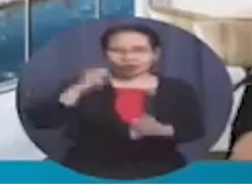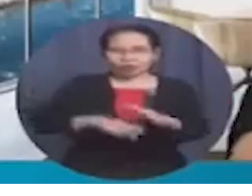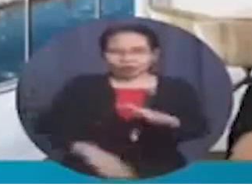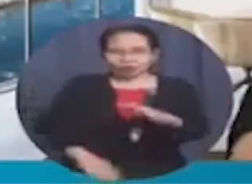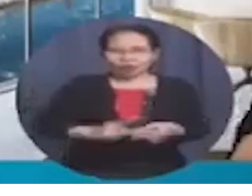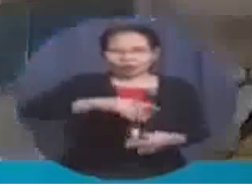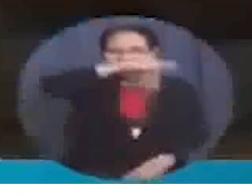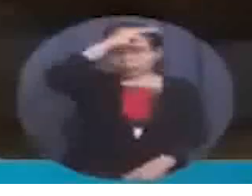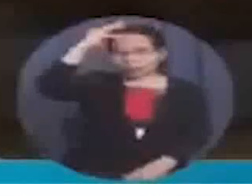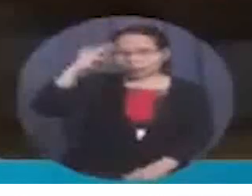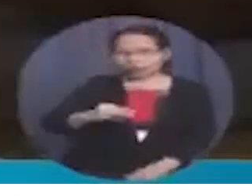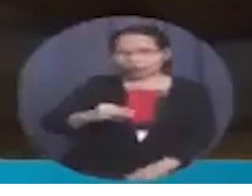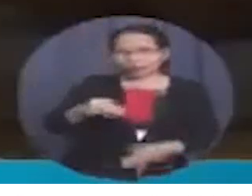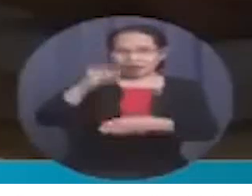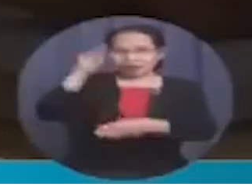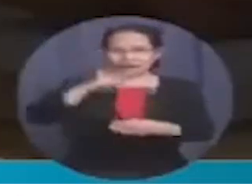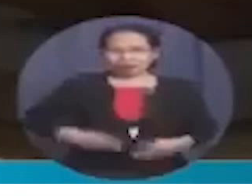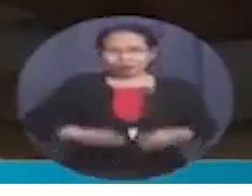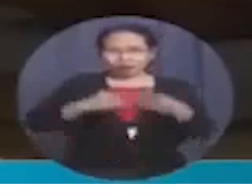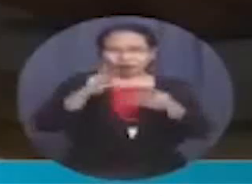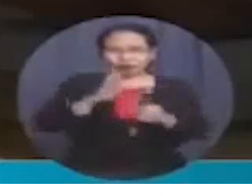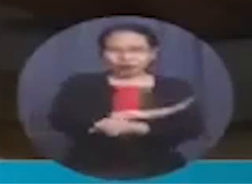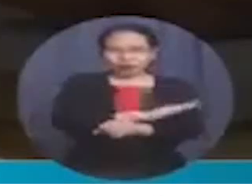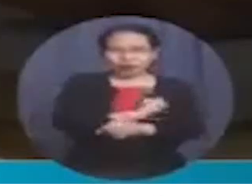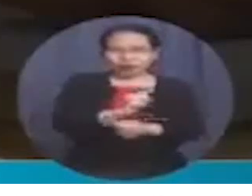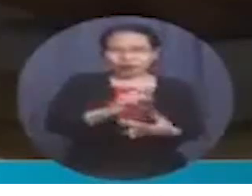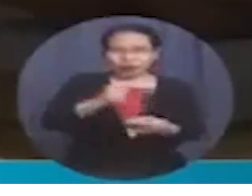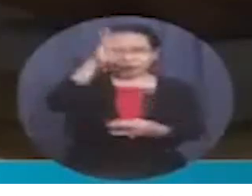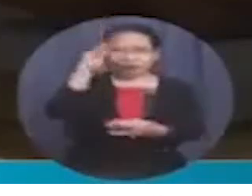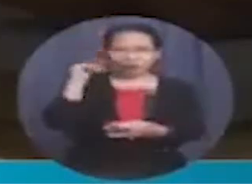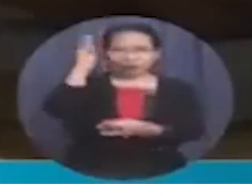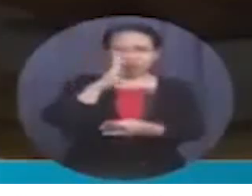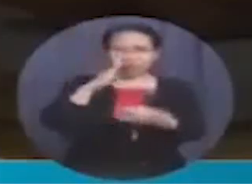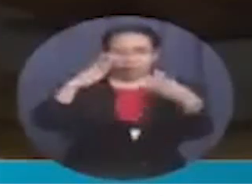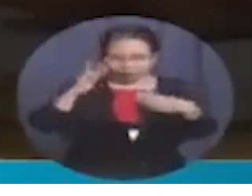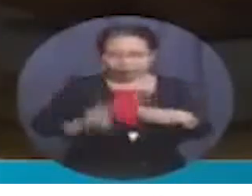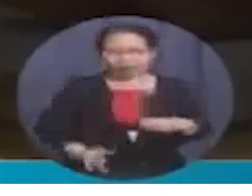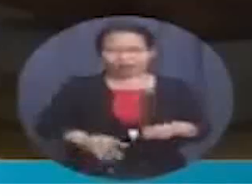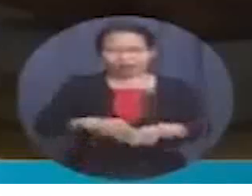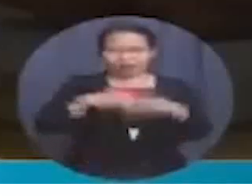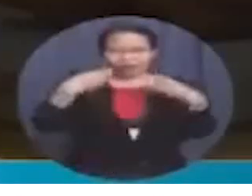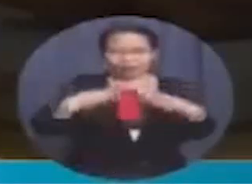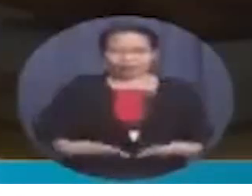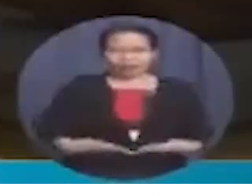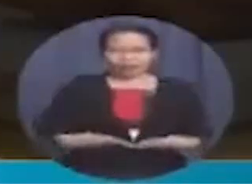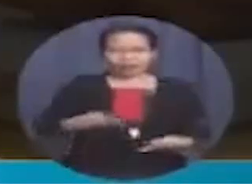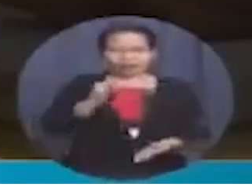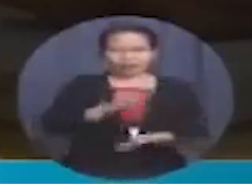born of Mary, in Him dwelleth the fullness of the Godhead bodily. Dun sa katawan na